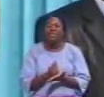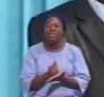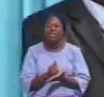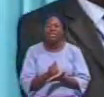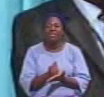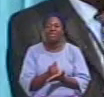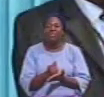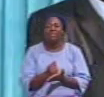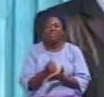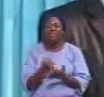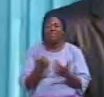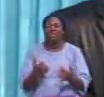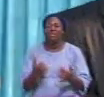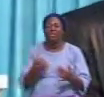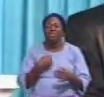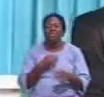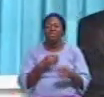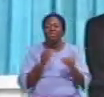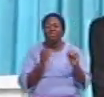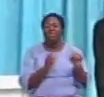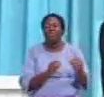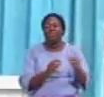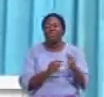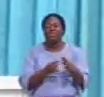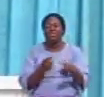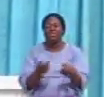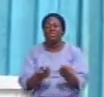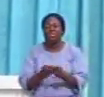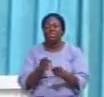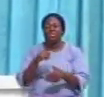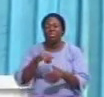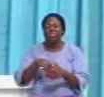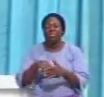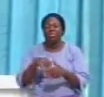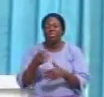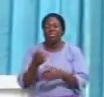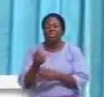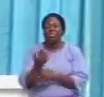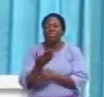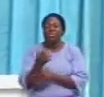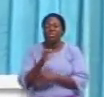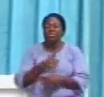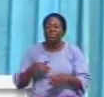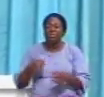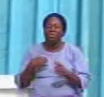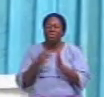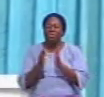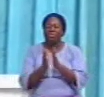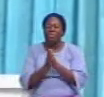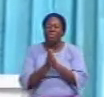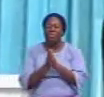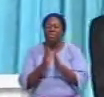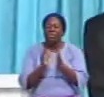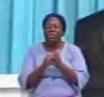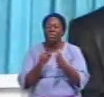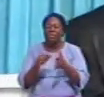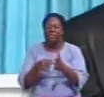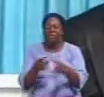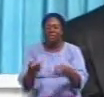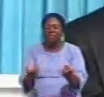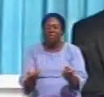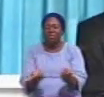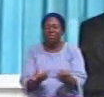We now want to commit this place in the hands of the Lord. We want to pray that this particular